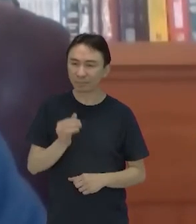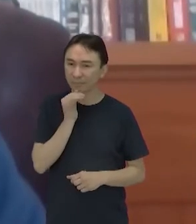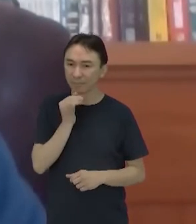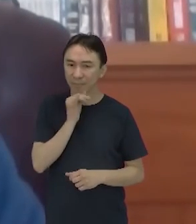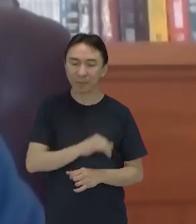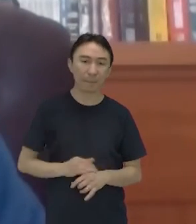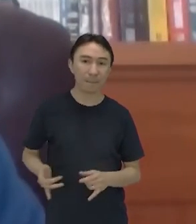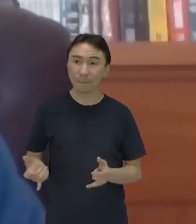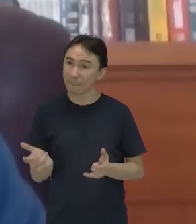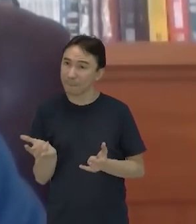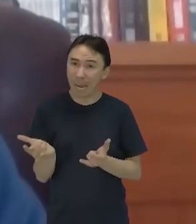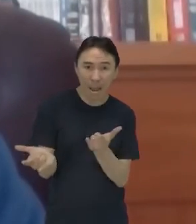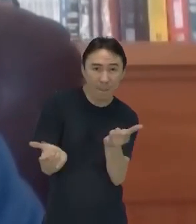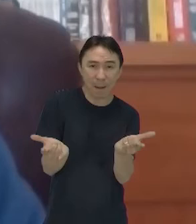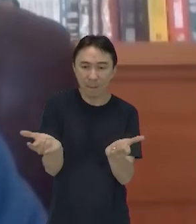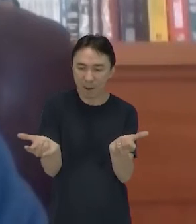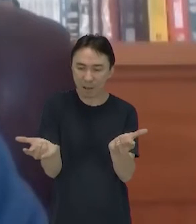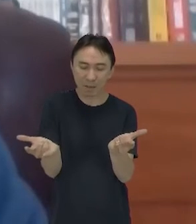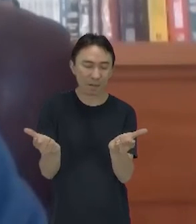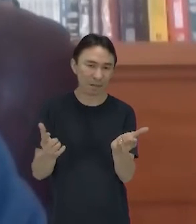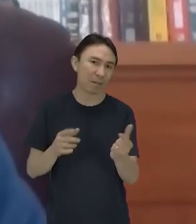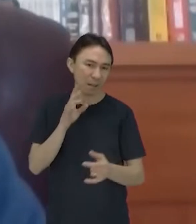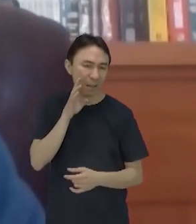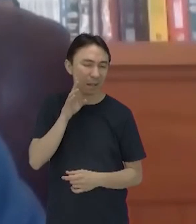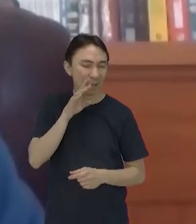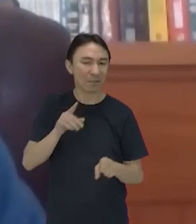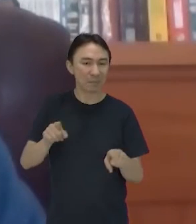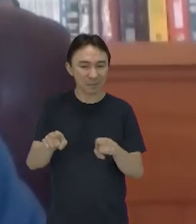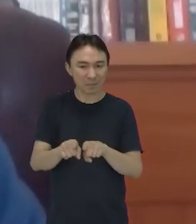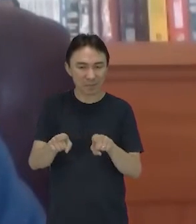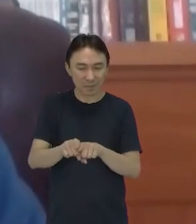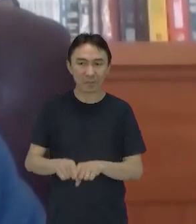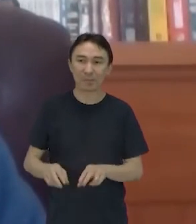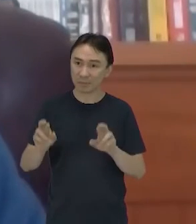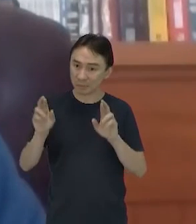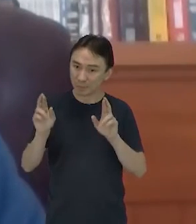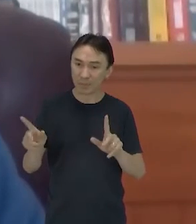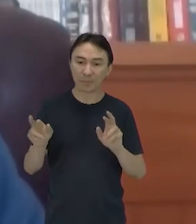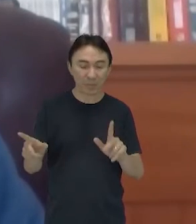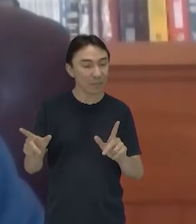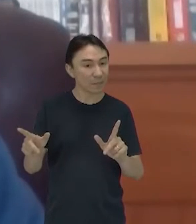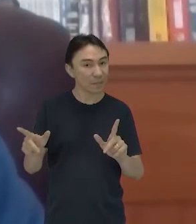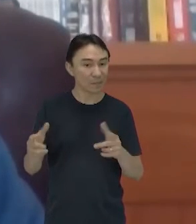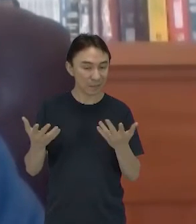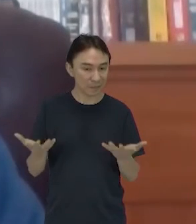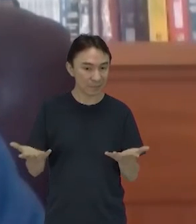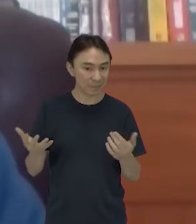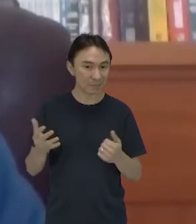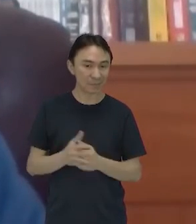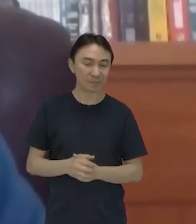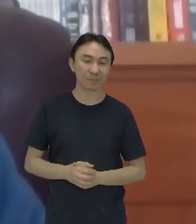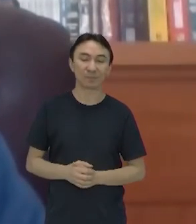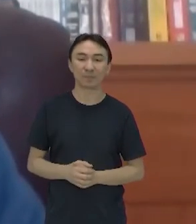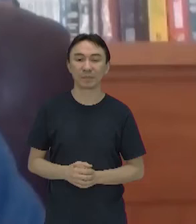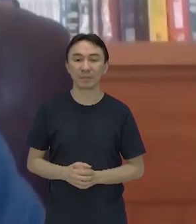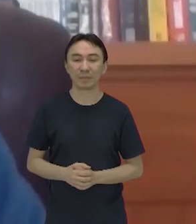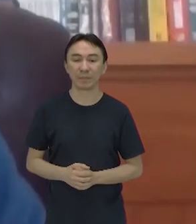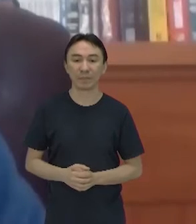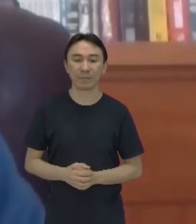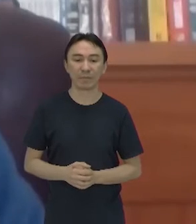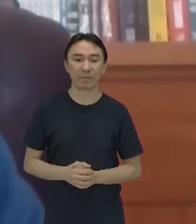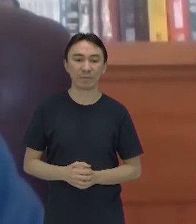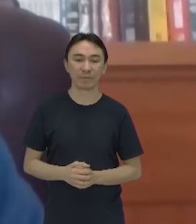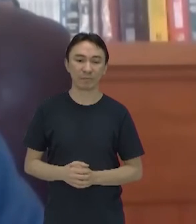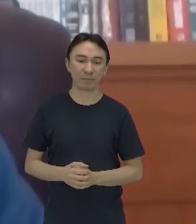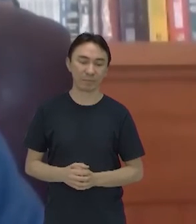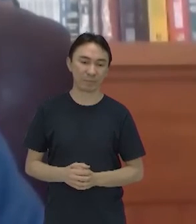always funny and is always making jokes. So it's very light.